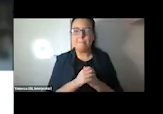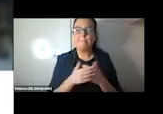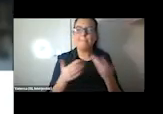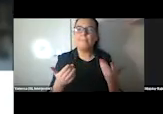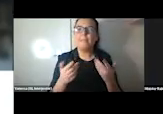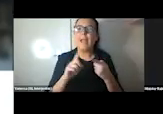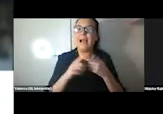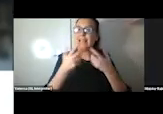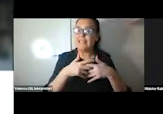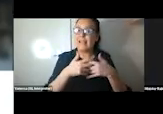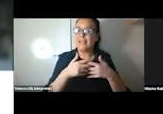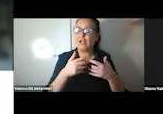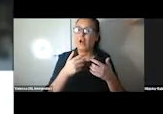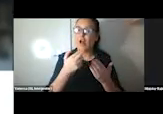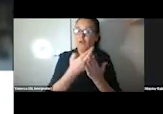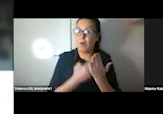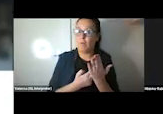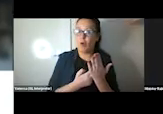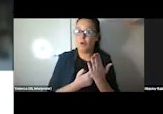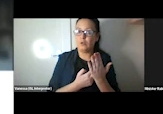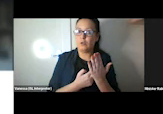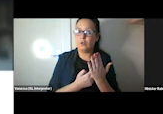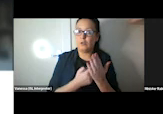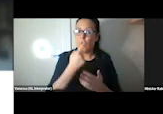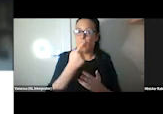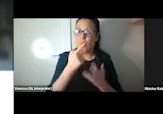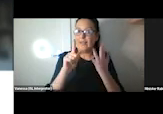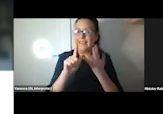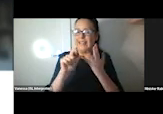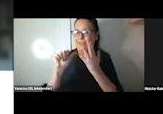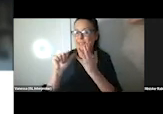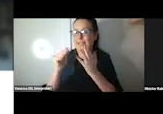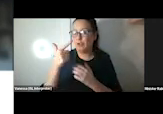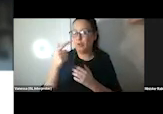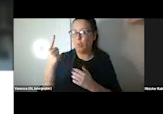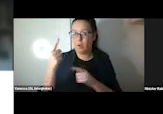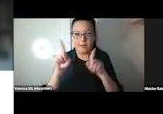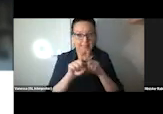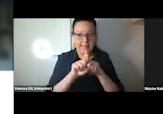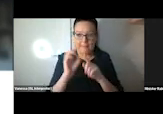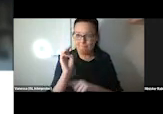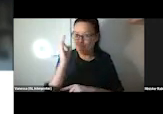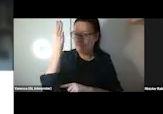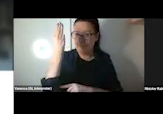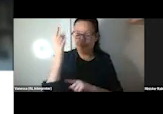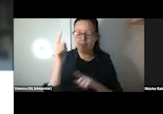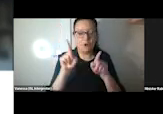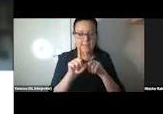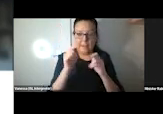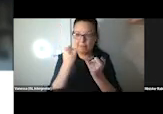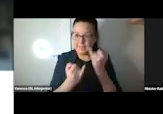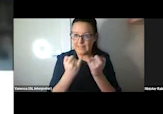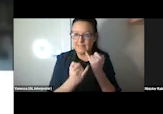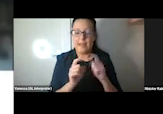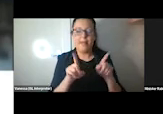technical report 17621, you will have the same illustration with the same details, the same topics, but